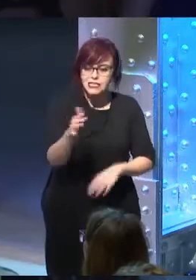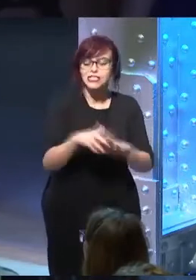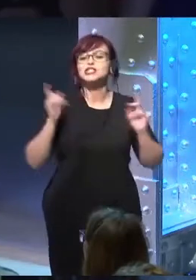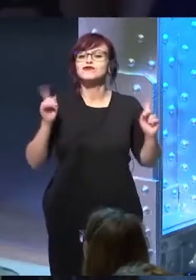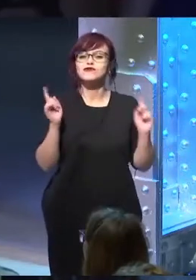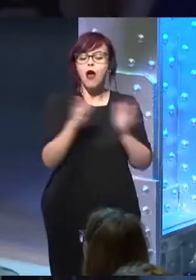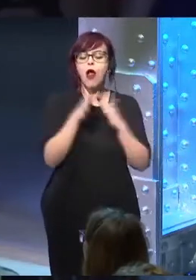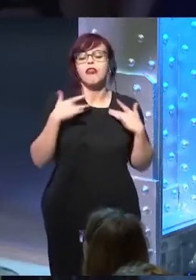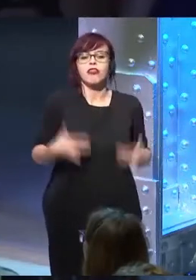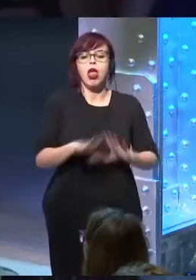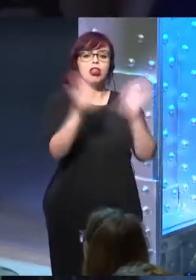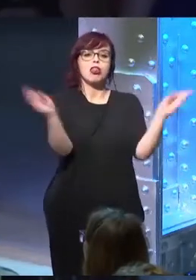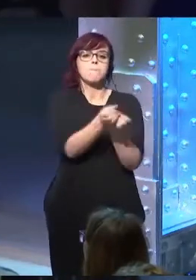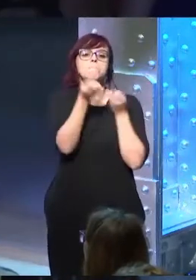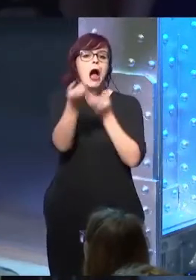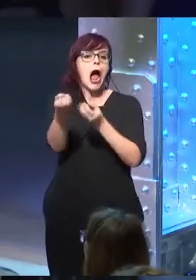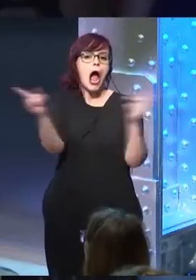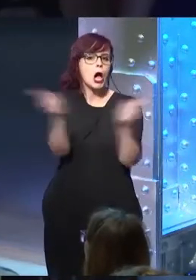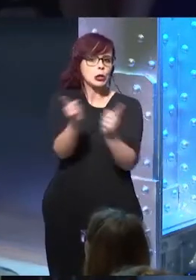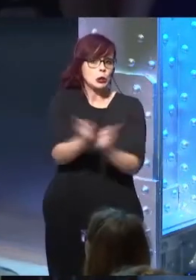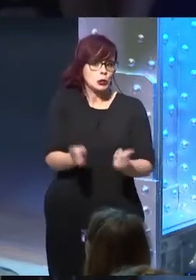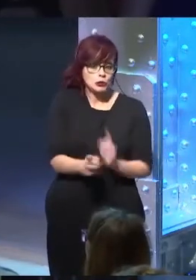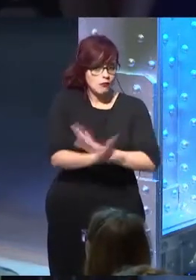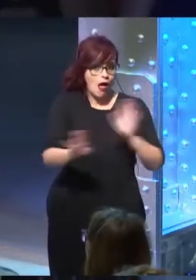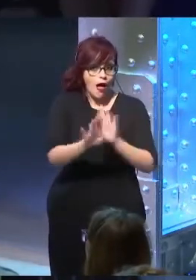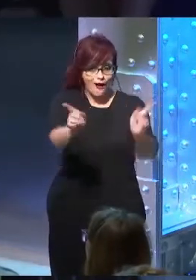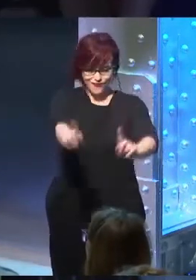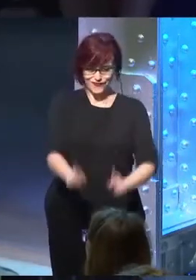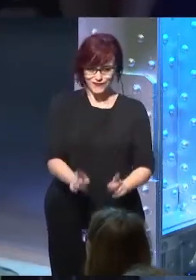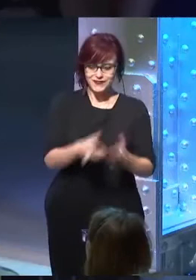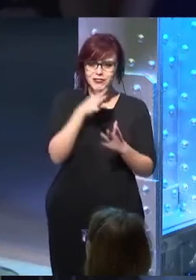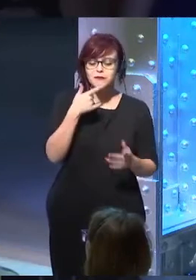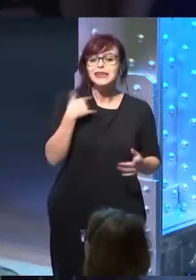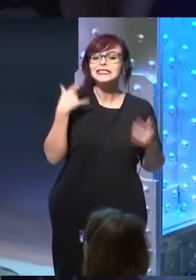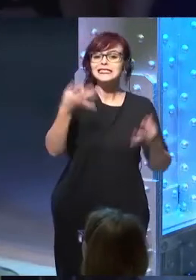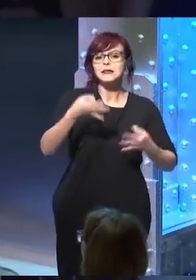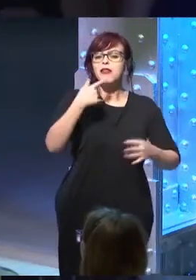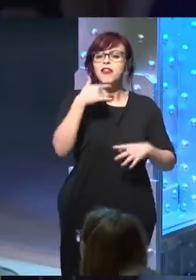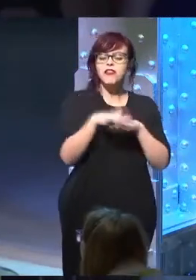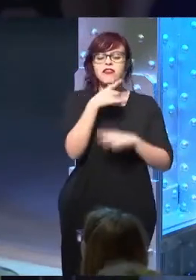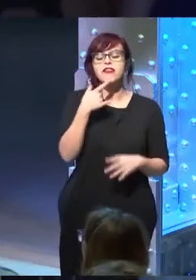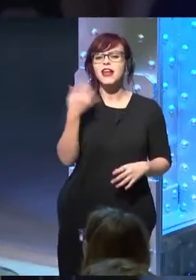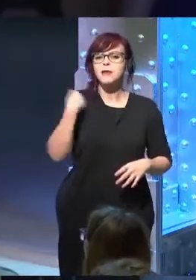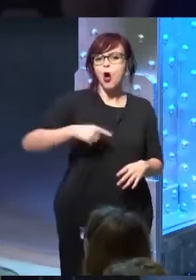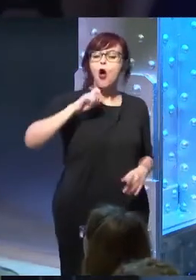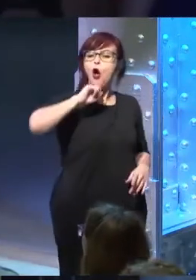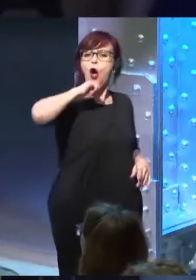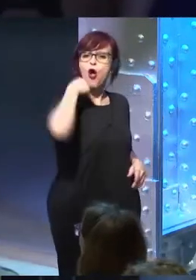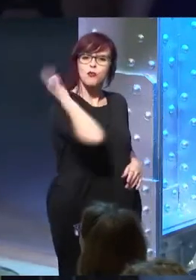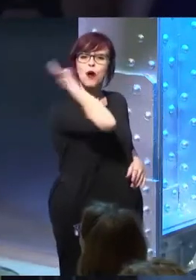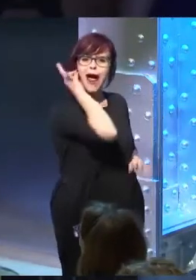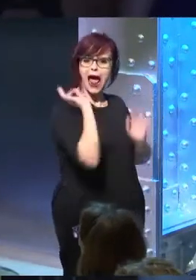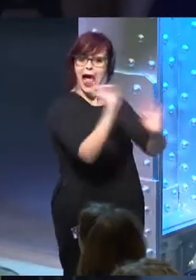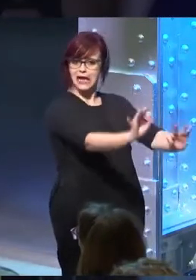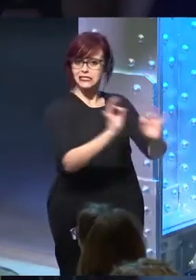often hear, that this is all to do with misogyny. We often fall back on blaming